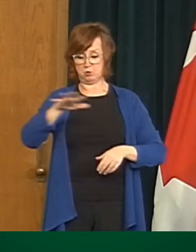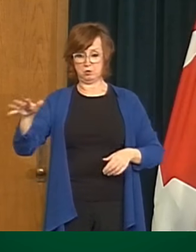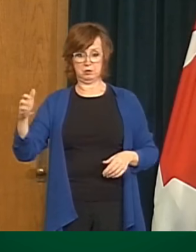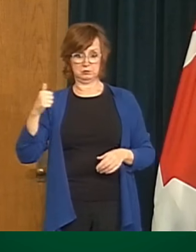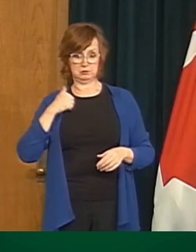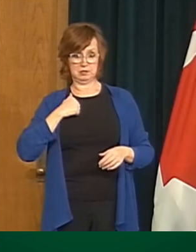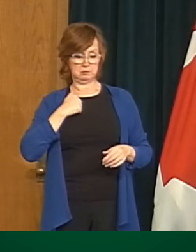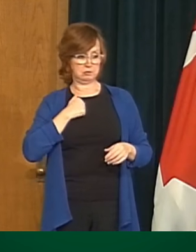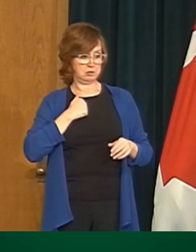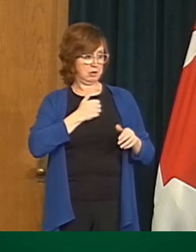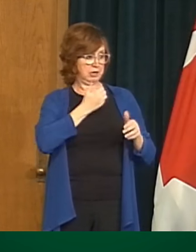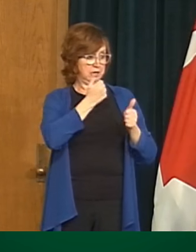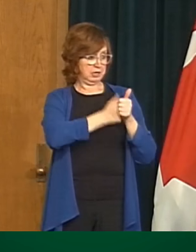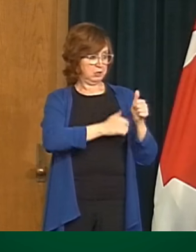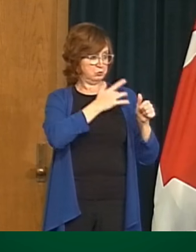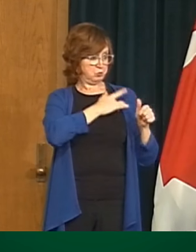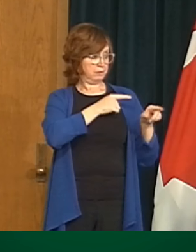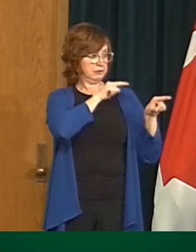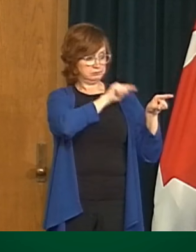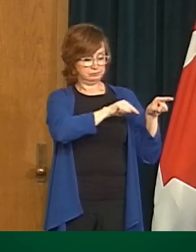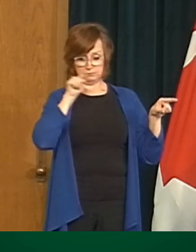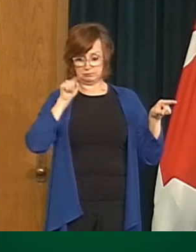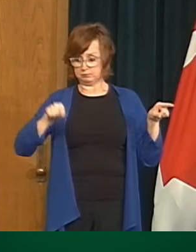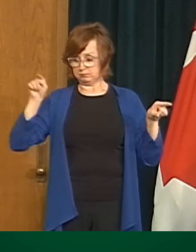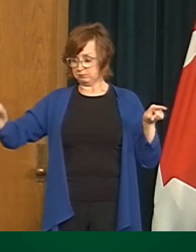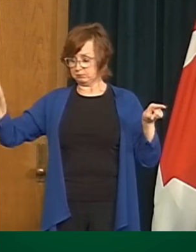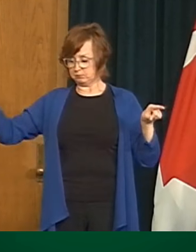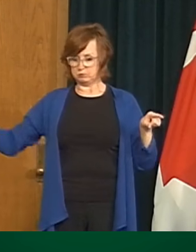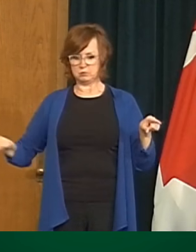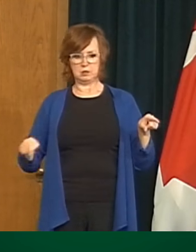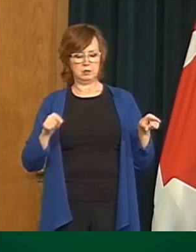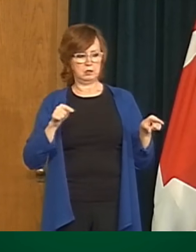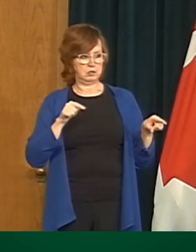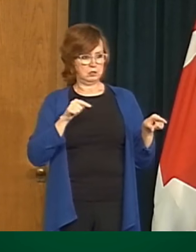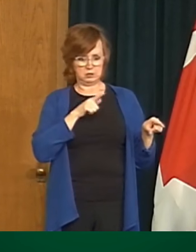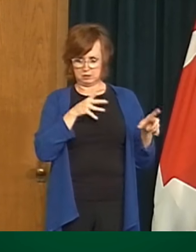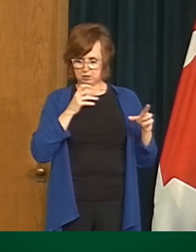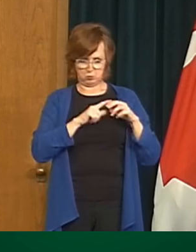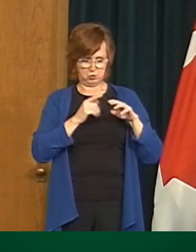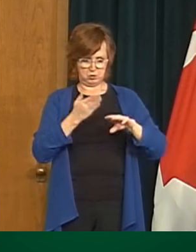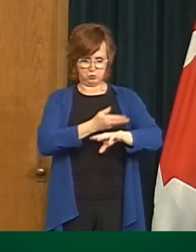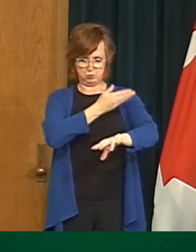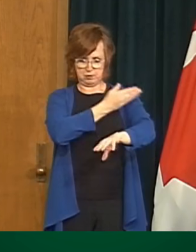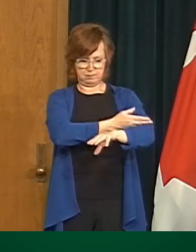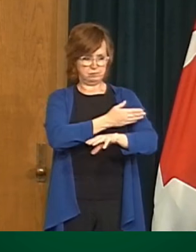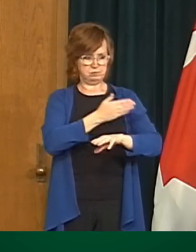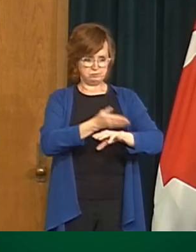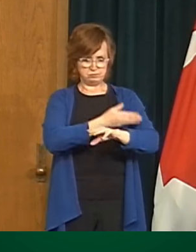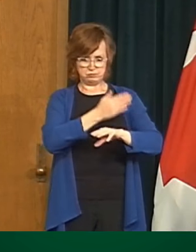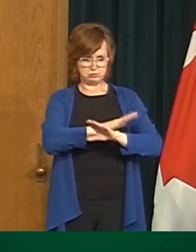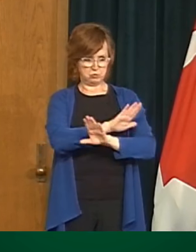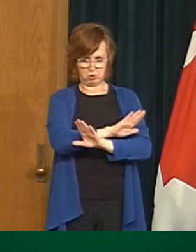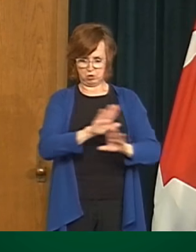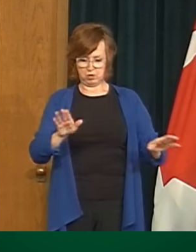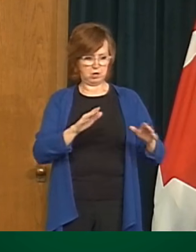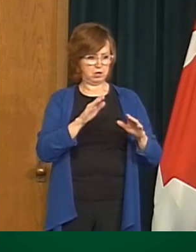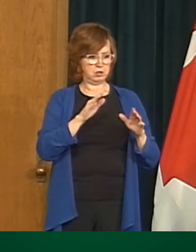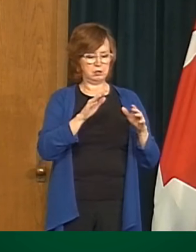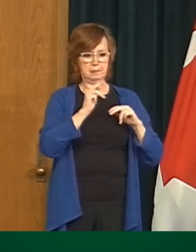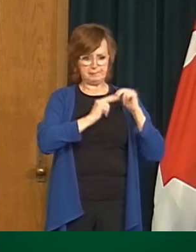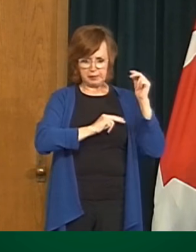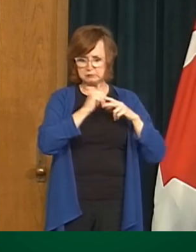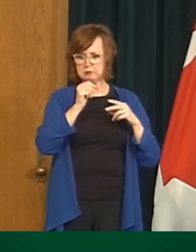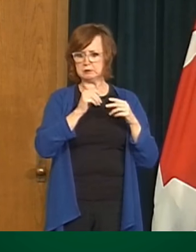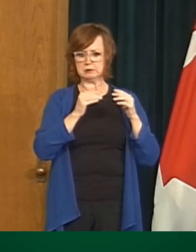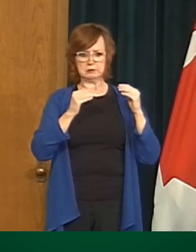investment as part of their enhancing the recovery of their economy in their respective province. So there is conversations